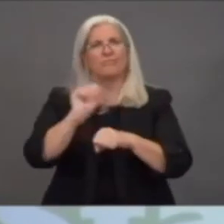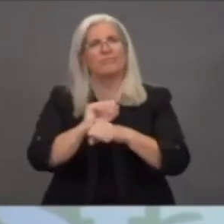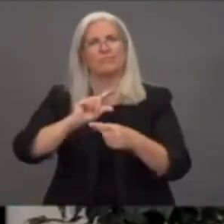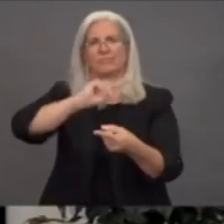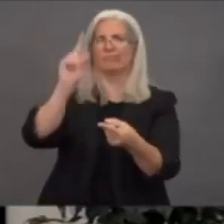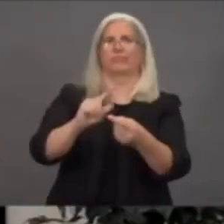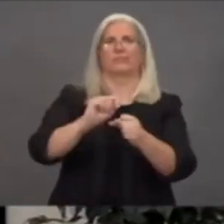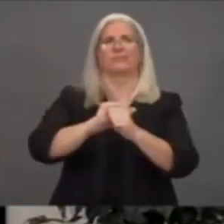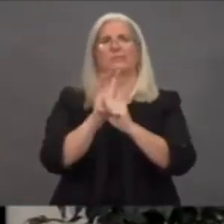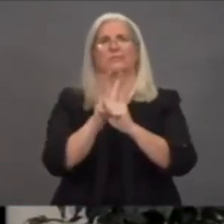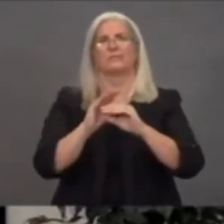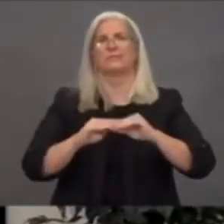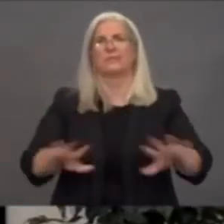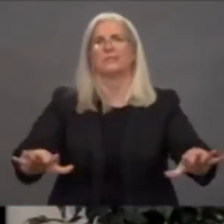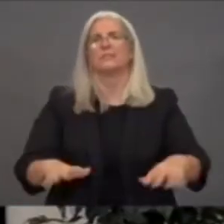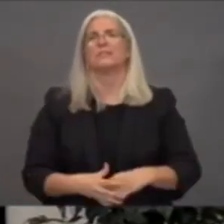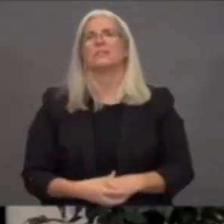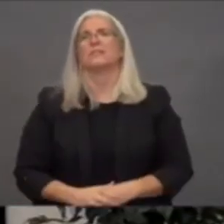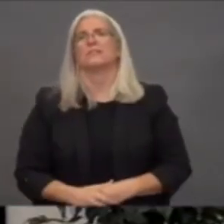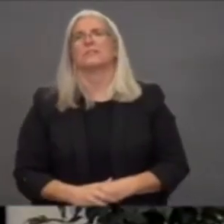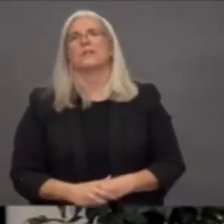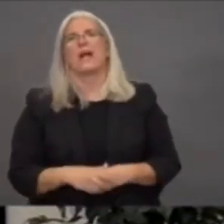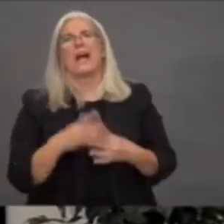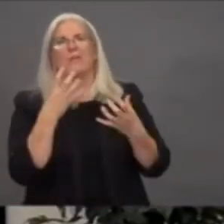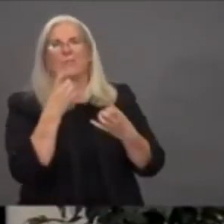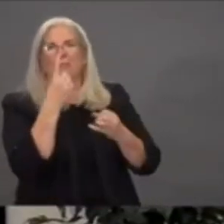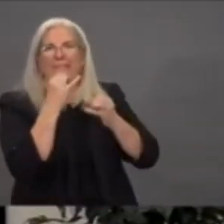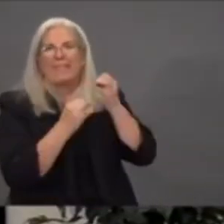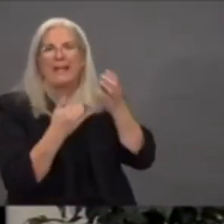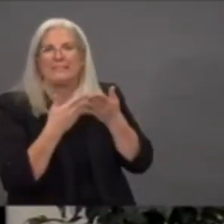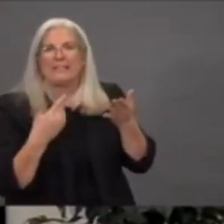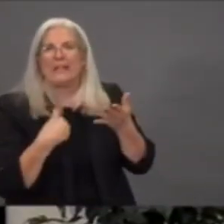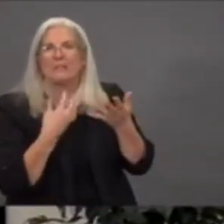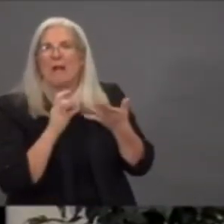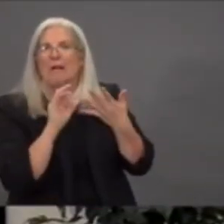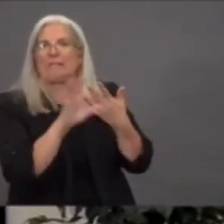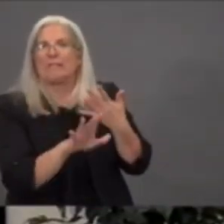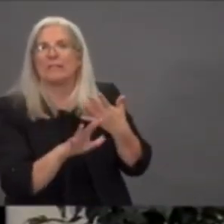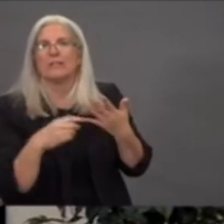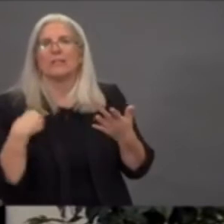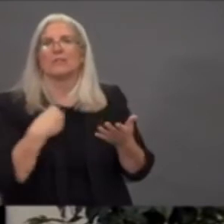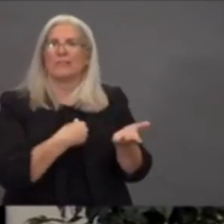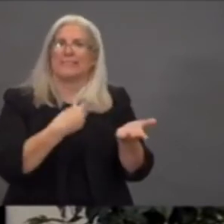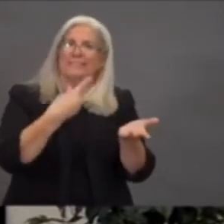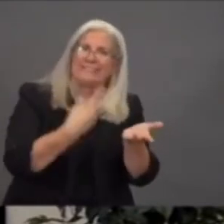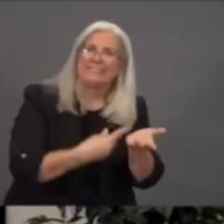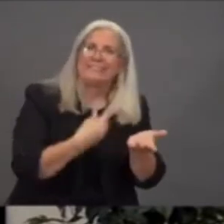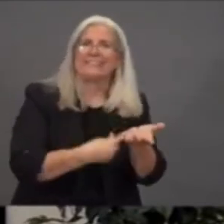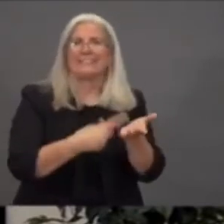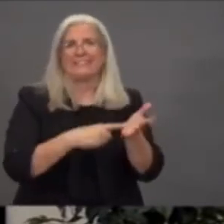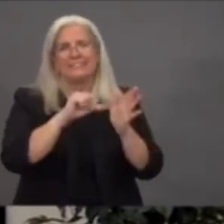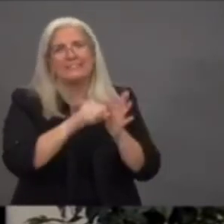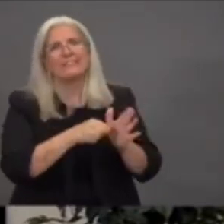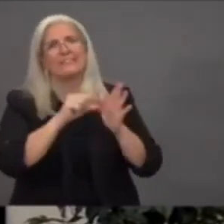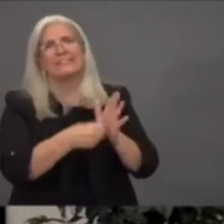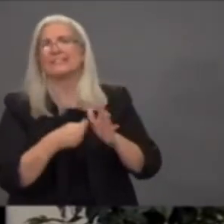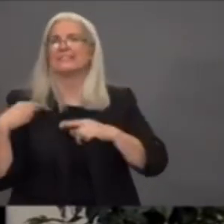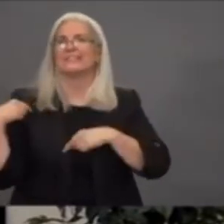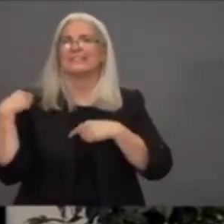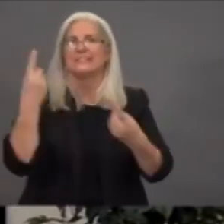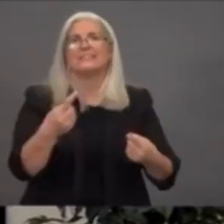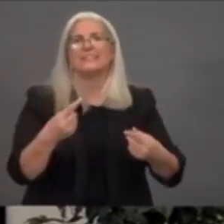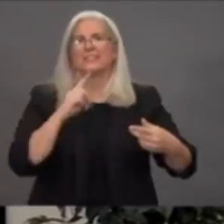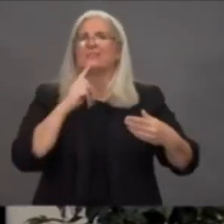I'll just mention one last thing, which is, you know, we've been talking about a lot of these messages for some time, and it